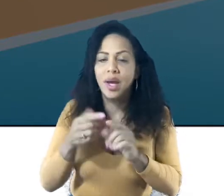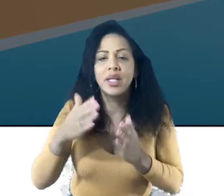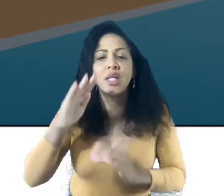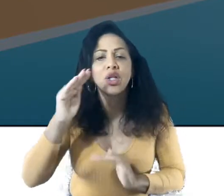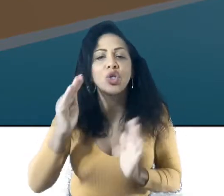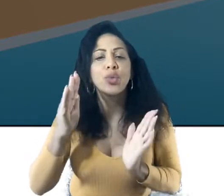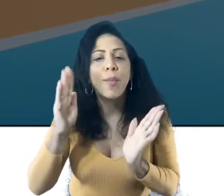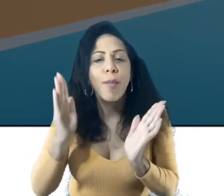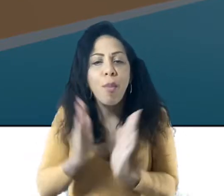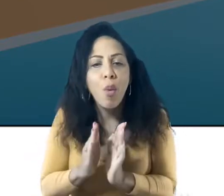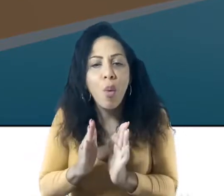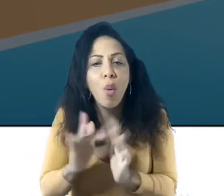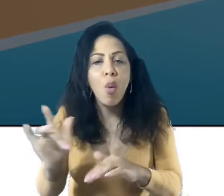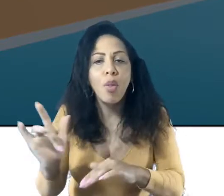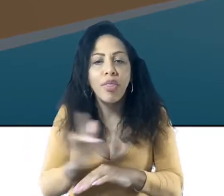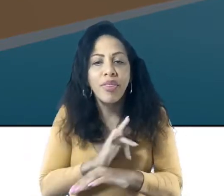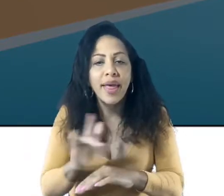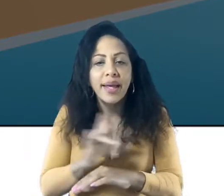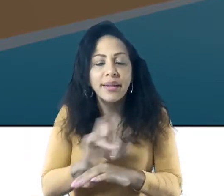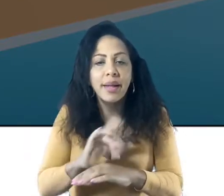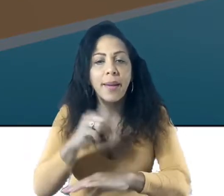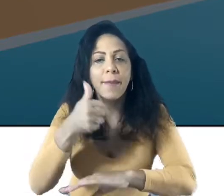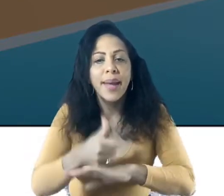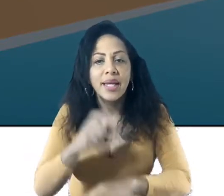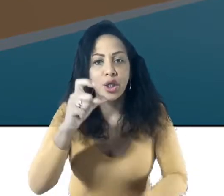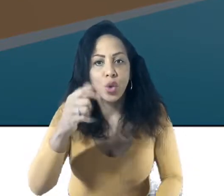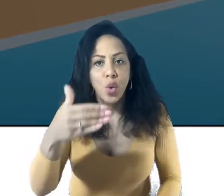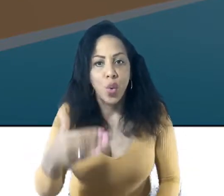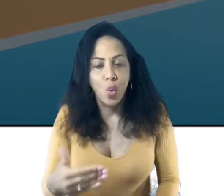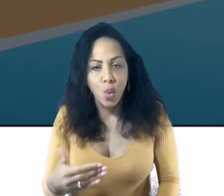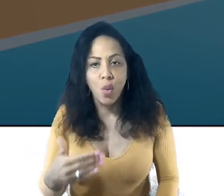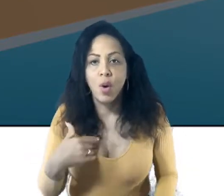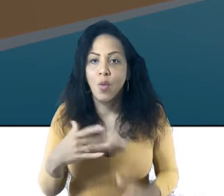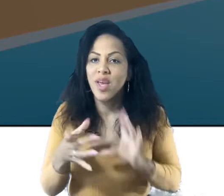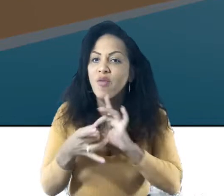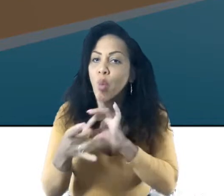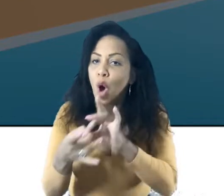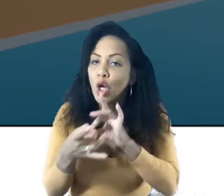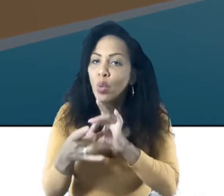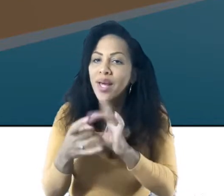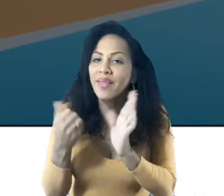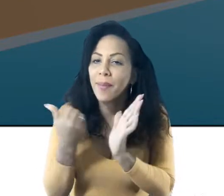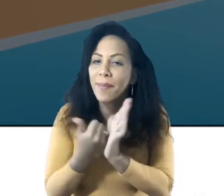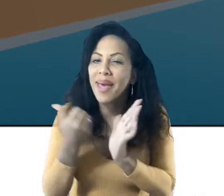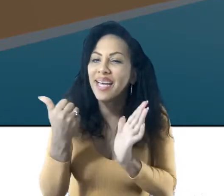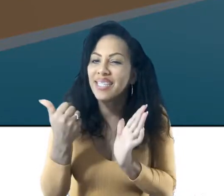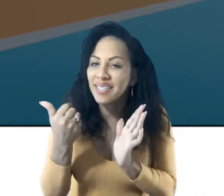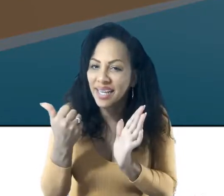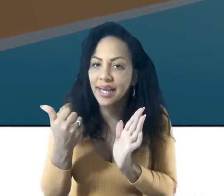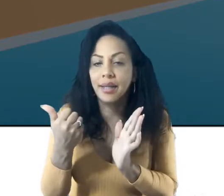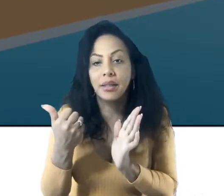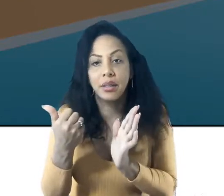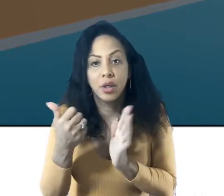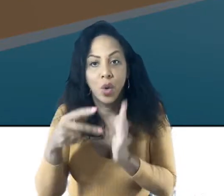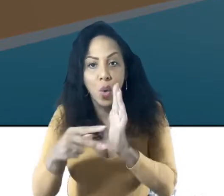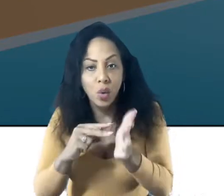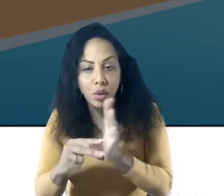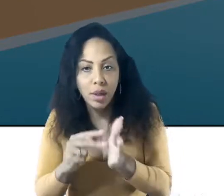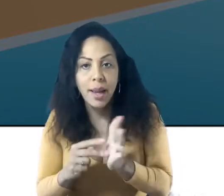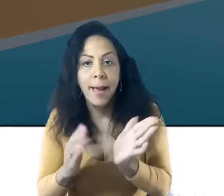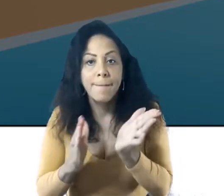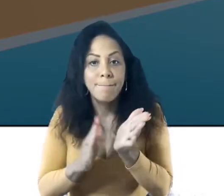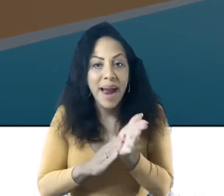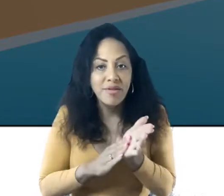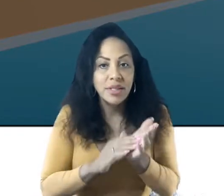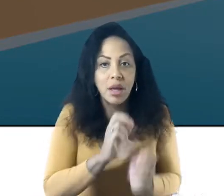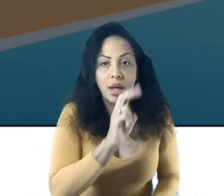partners, some amazing organisations that we've worked with, and obviously the local school, Marizine School, and local choir, Mount Bay